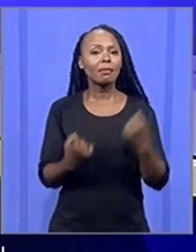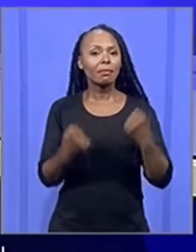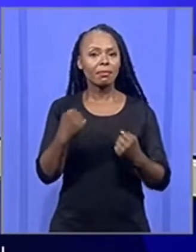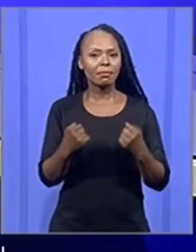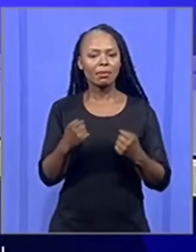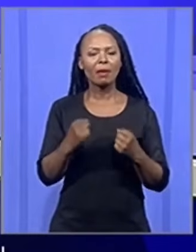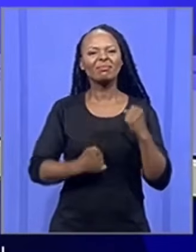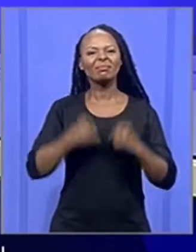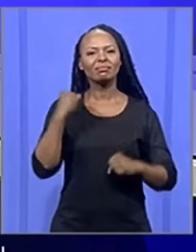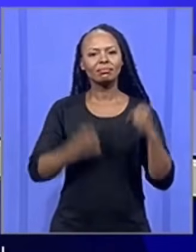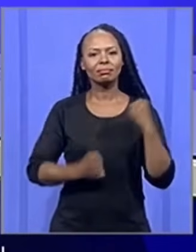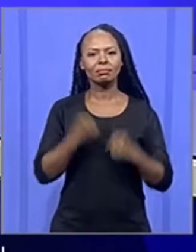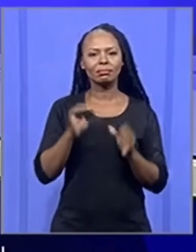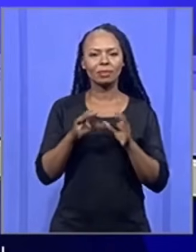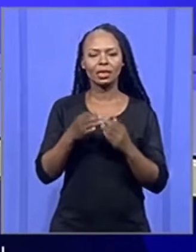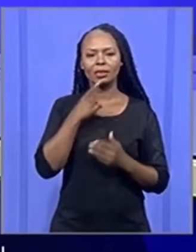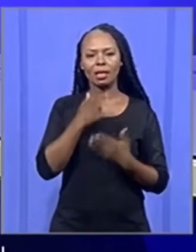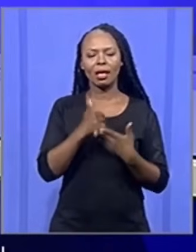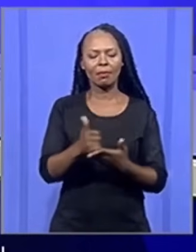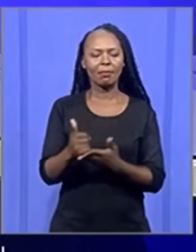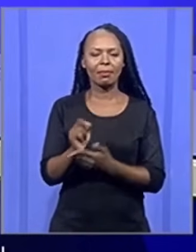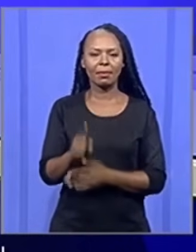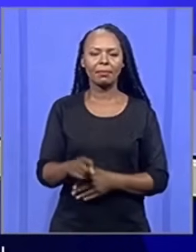go busa serodumo sa baagi ba.